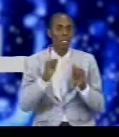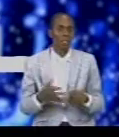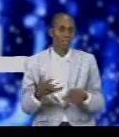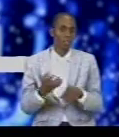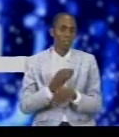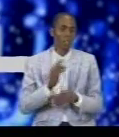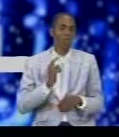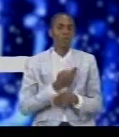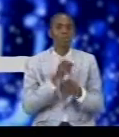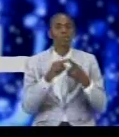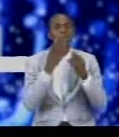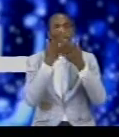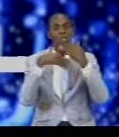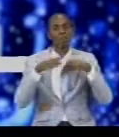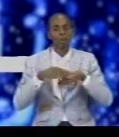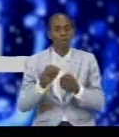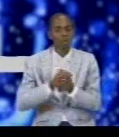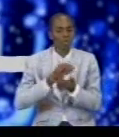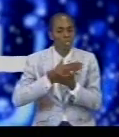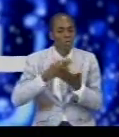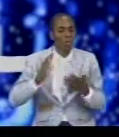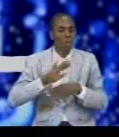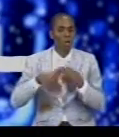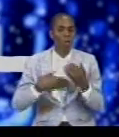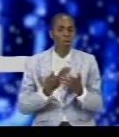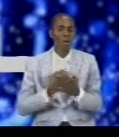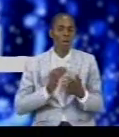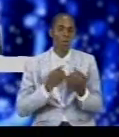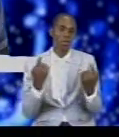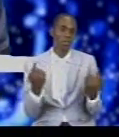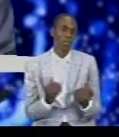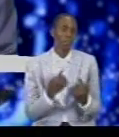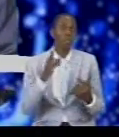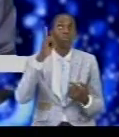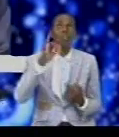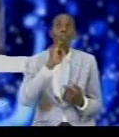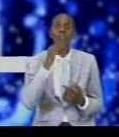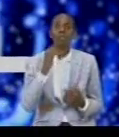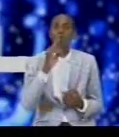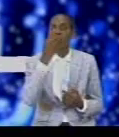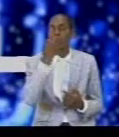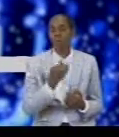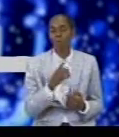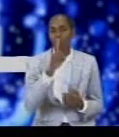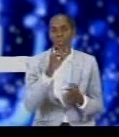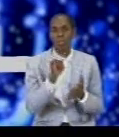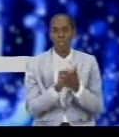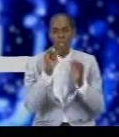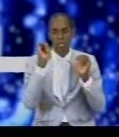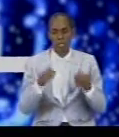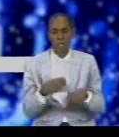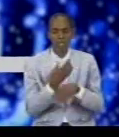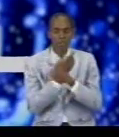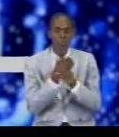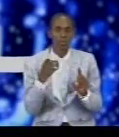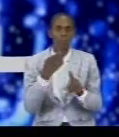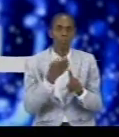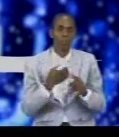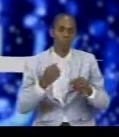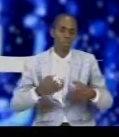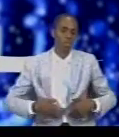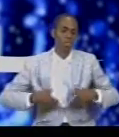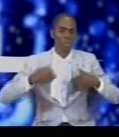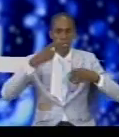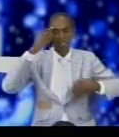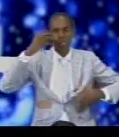away by his blood. And he's the only one that can deliver you from the wrath and the judgment of God to come. This